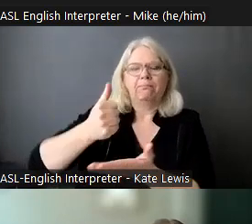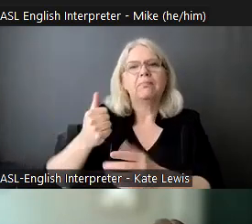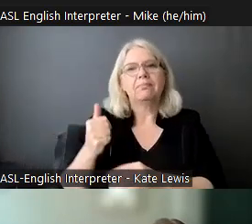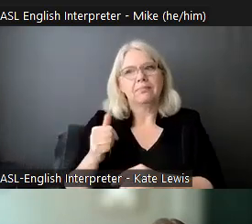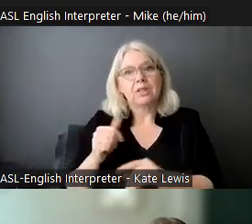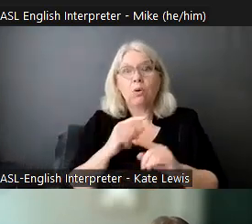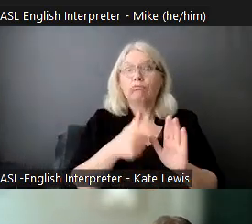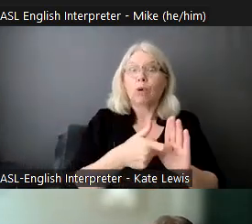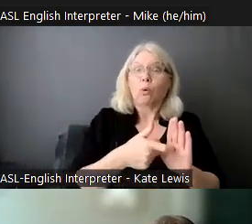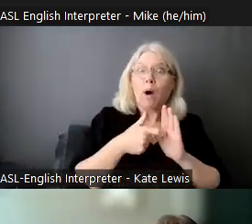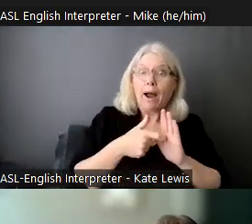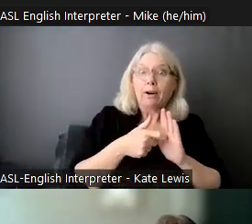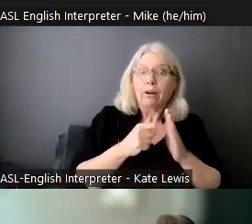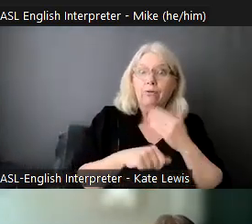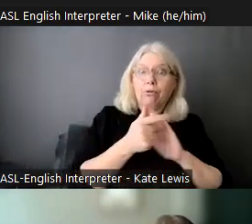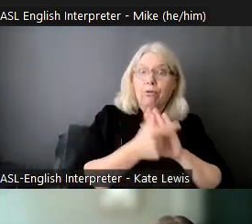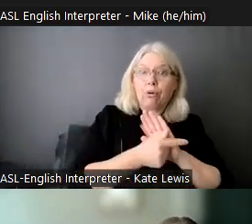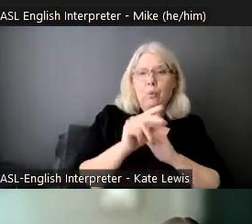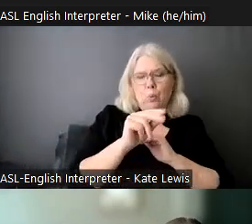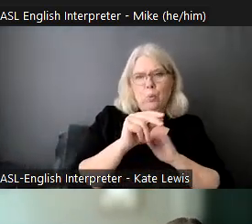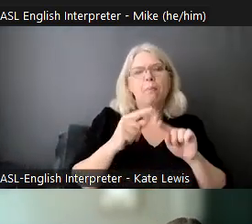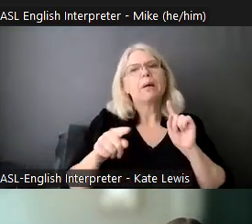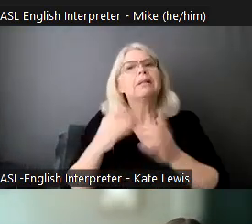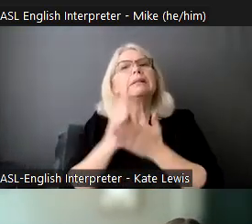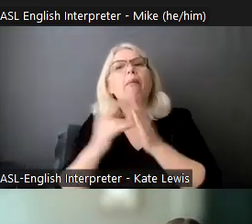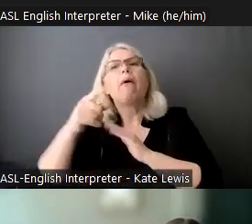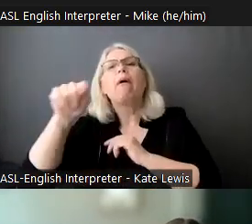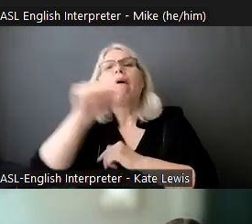actually required under the legislation.